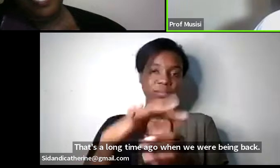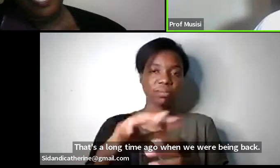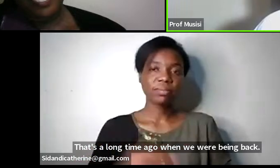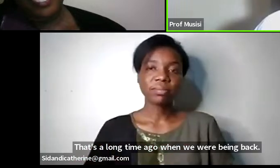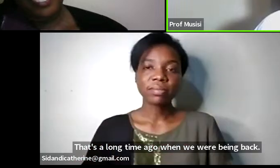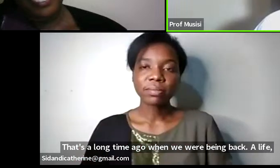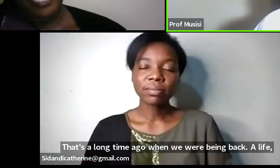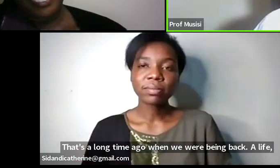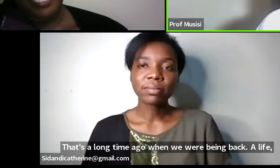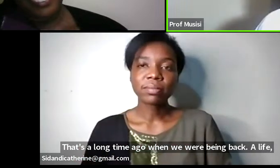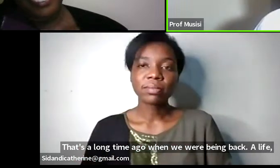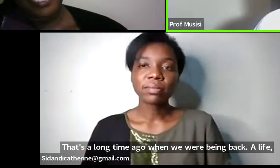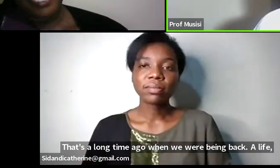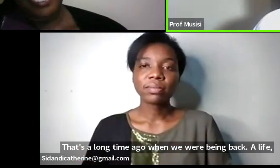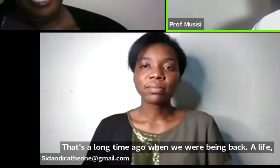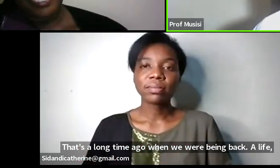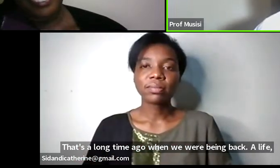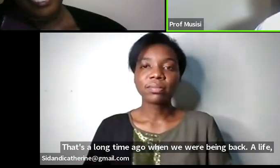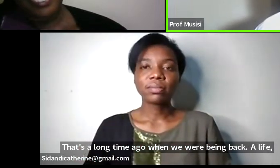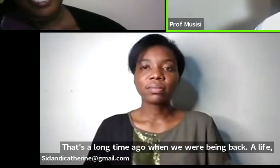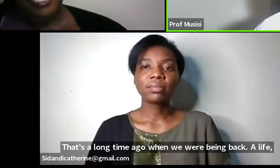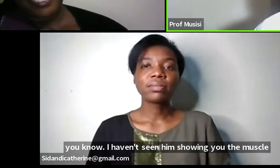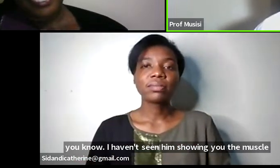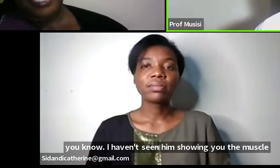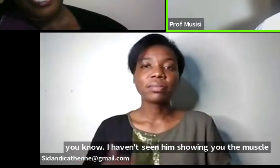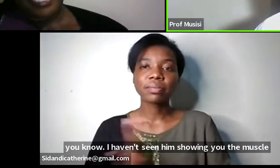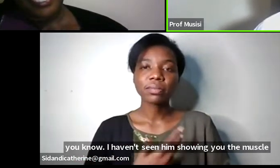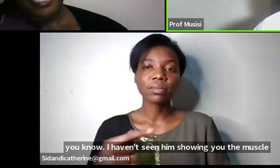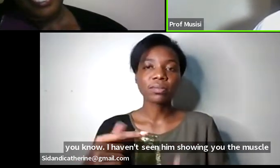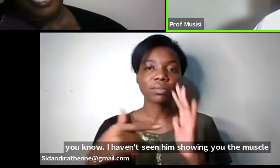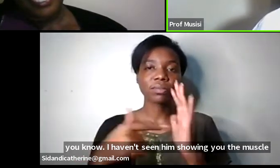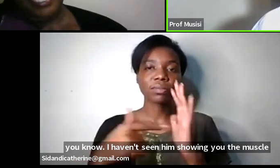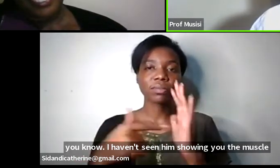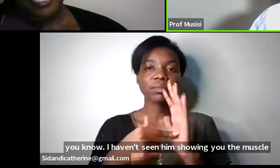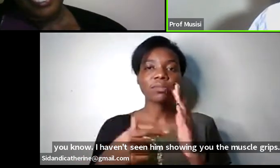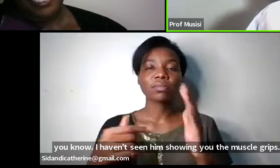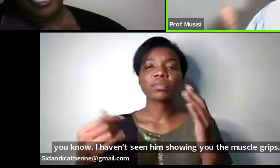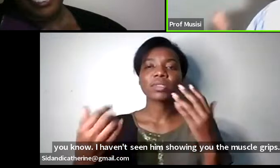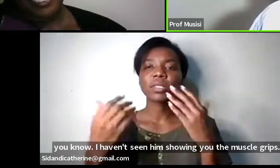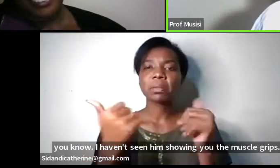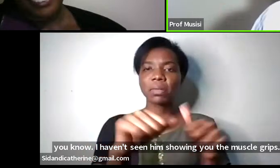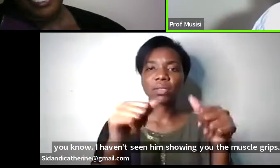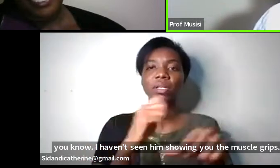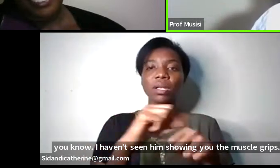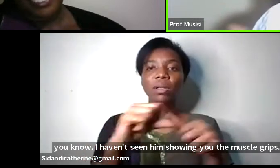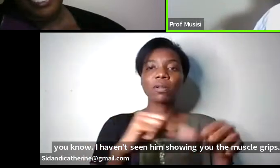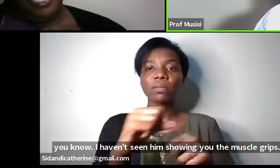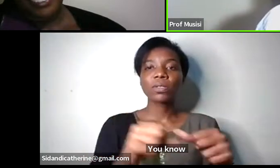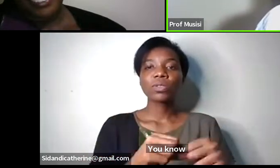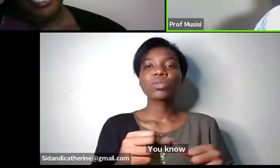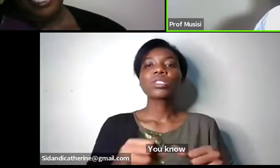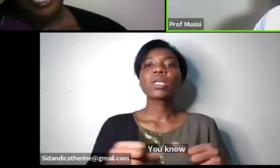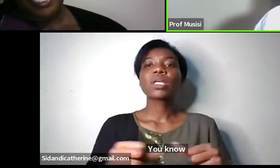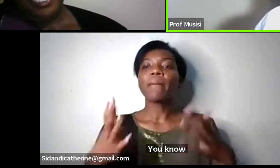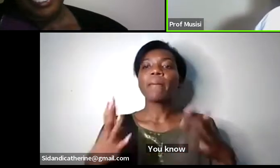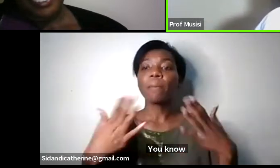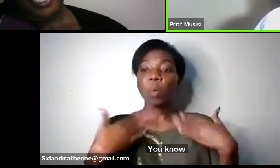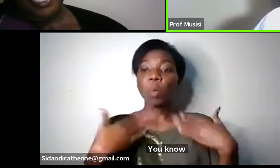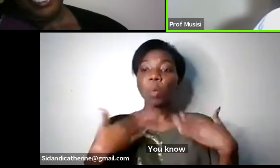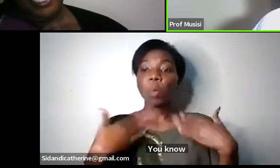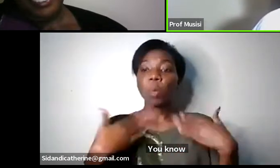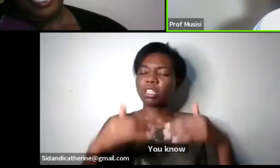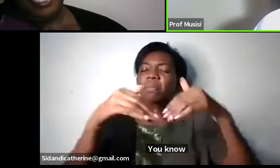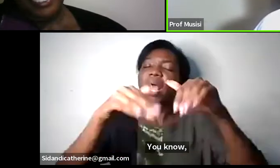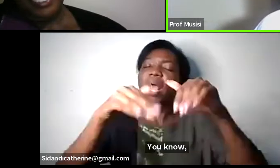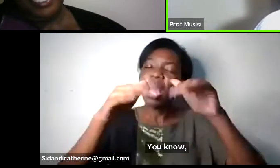haven't shown you the mass graves of cults, you know, with dead bodies being gotten out of infernos or dead pits